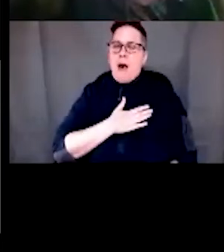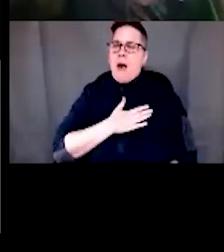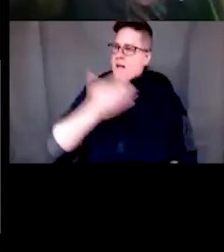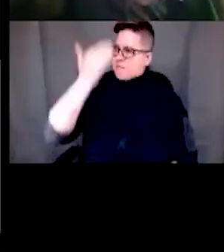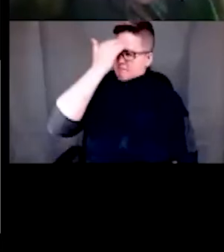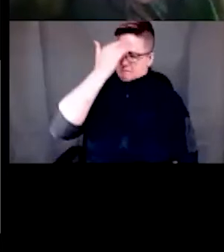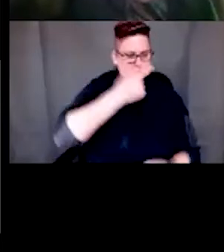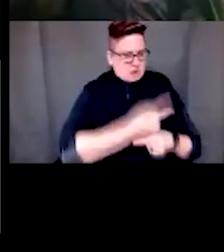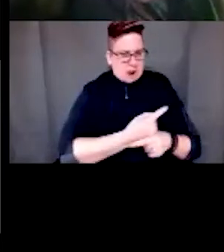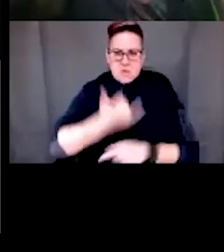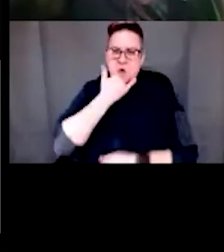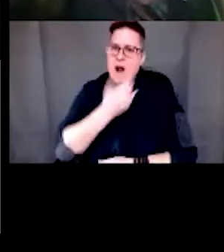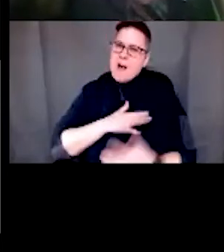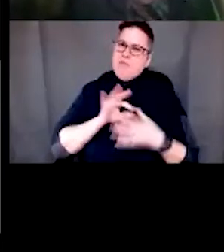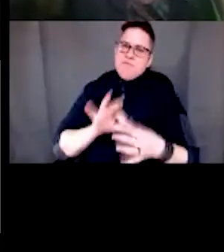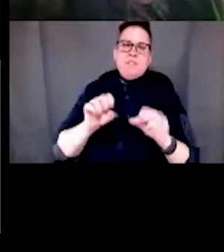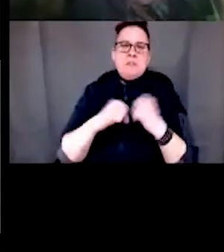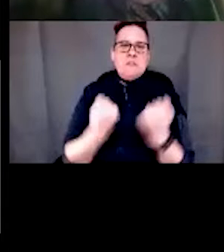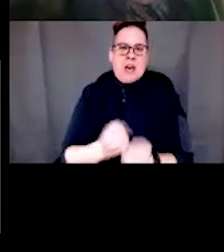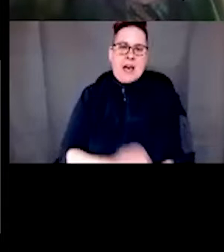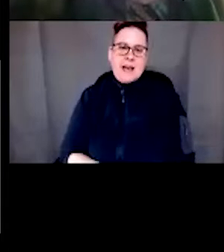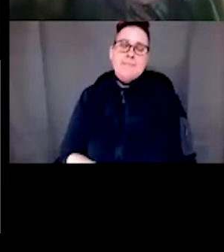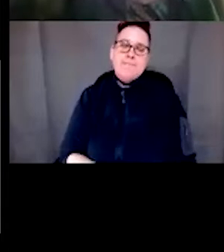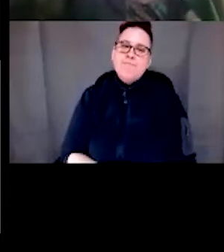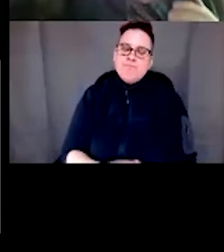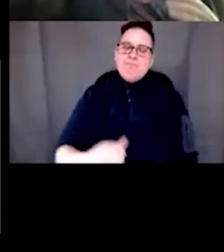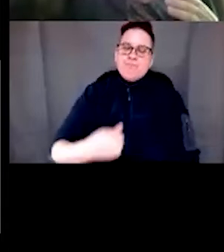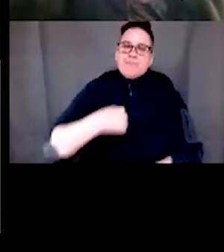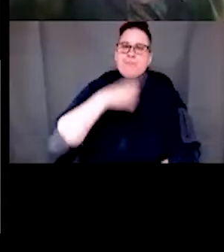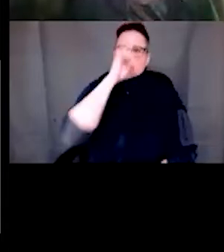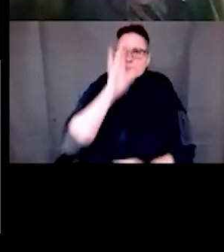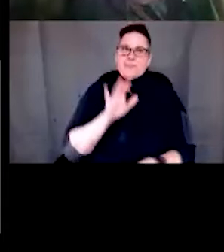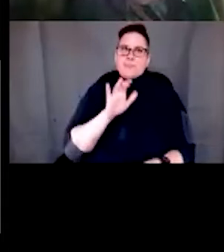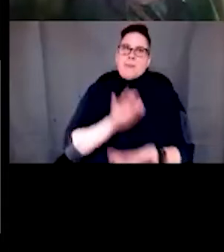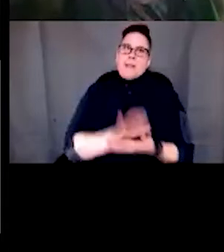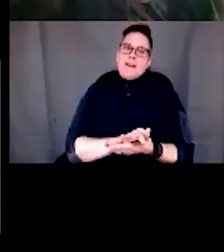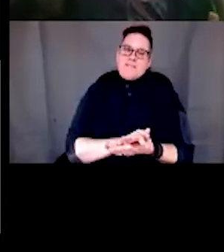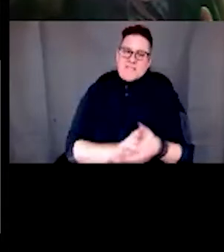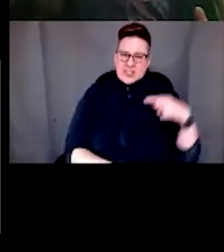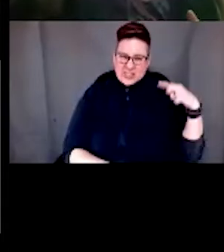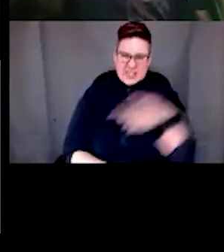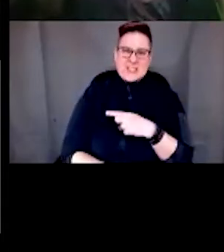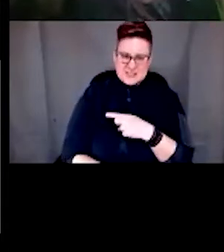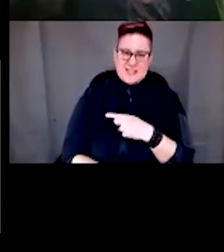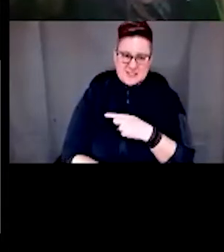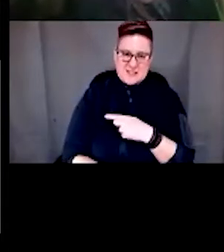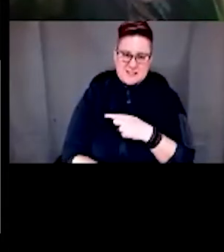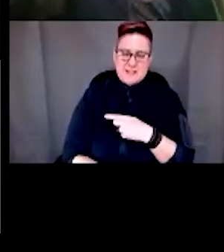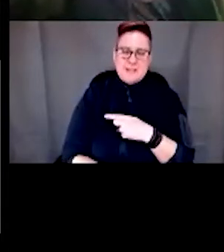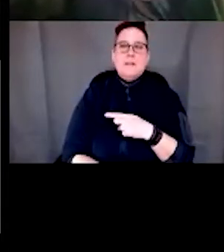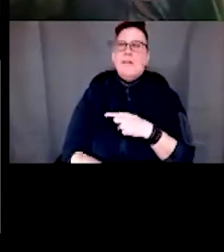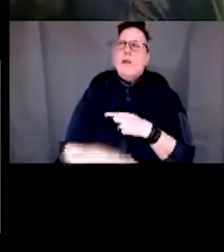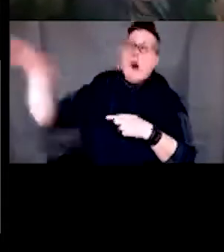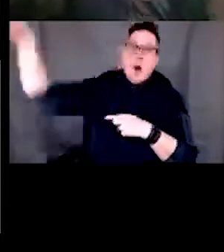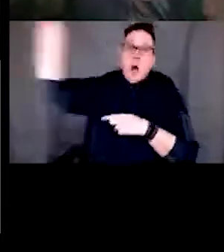society. And I really believe that it's this level of systemic